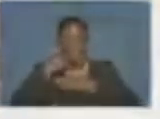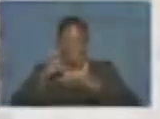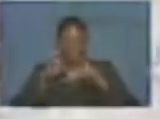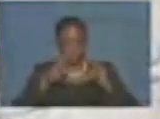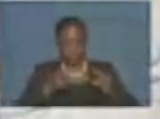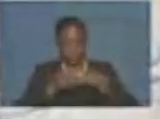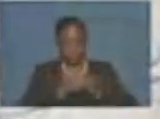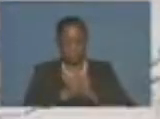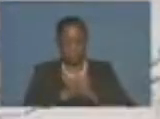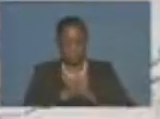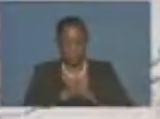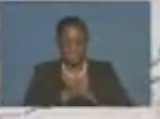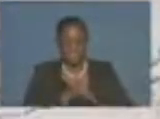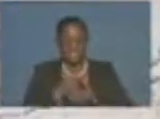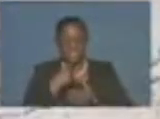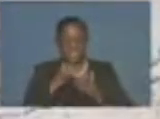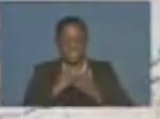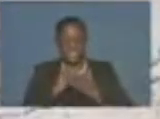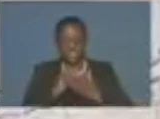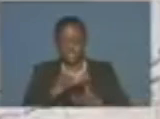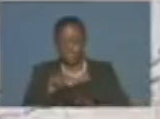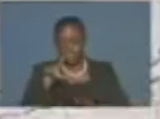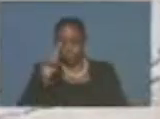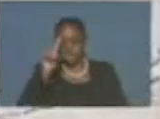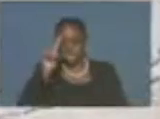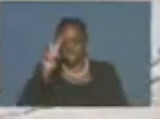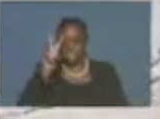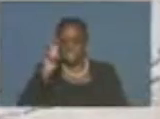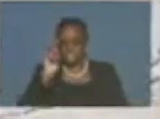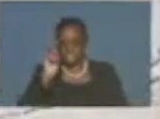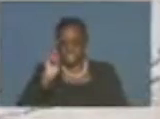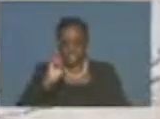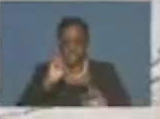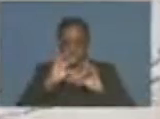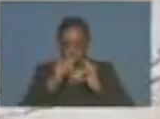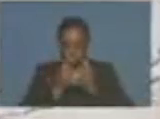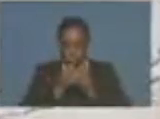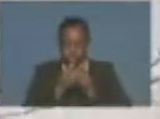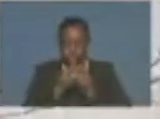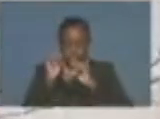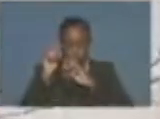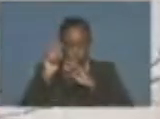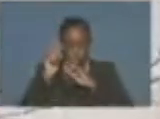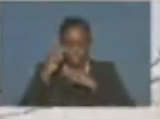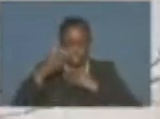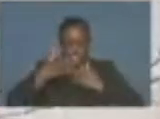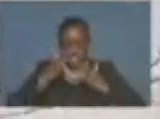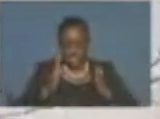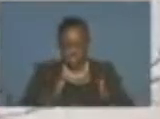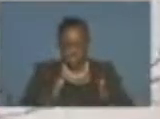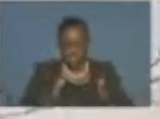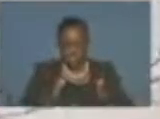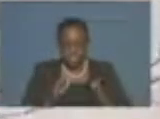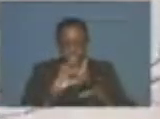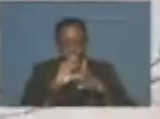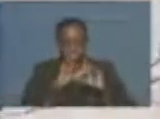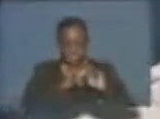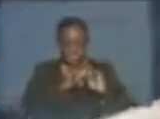possible. There are reportedly 160 neighborhood watch groups throughout the country, and officials are hoping that